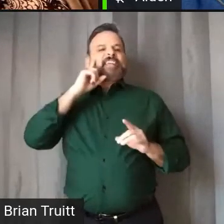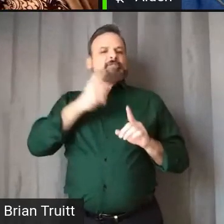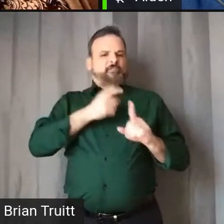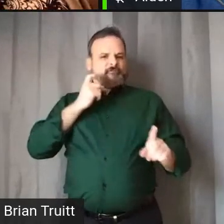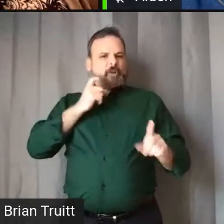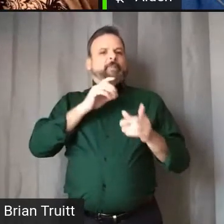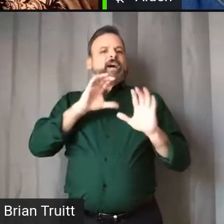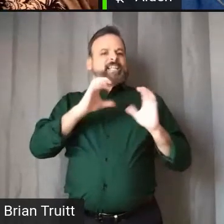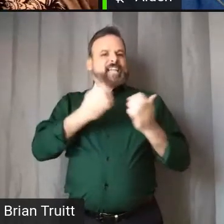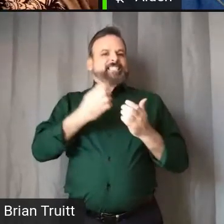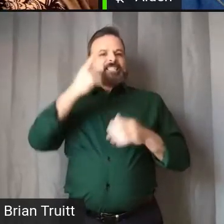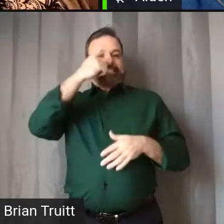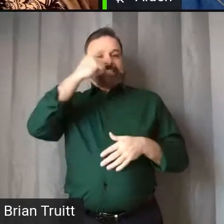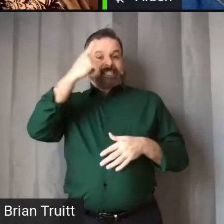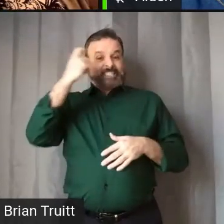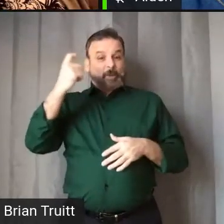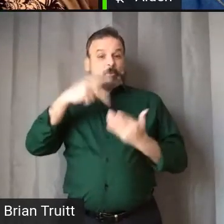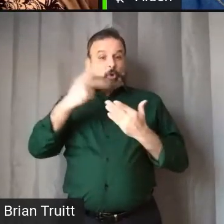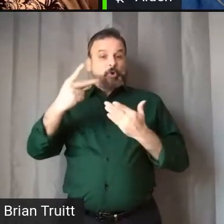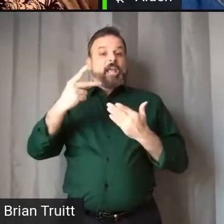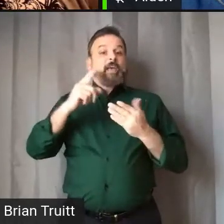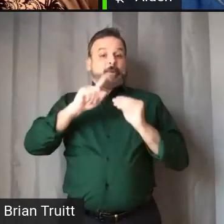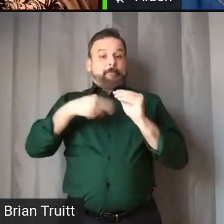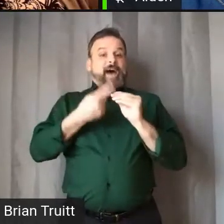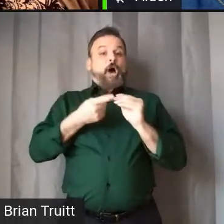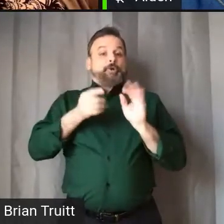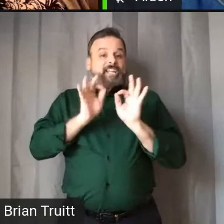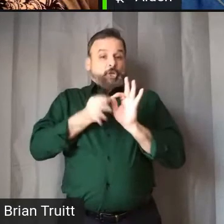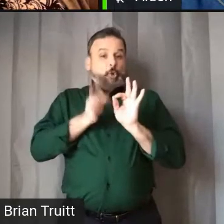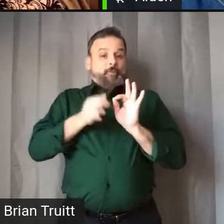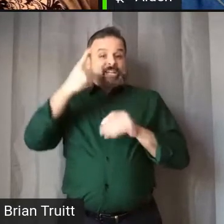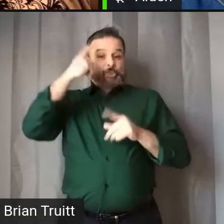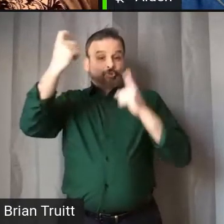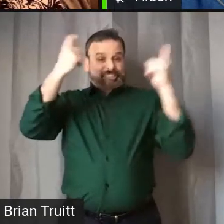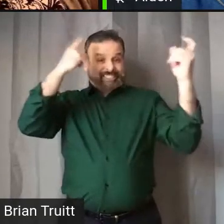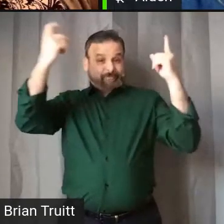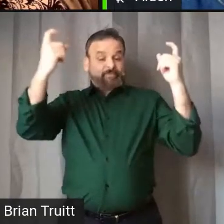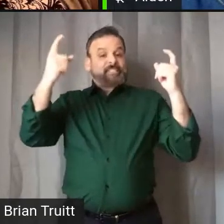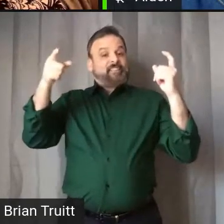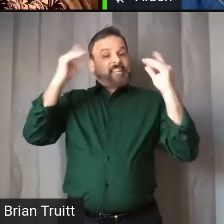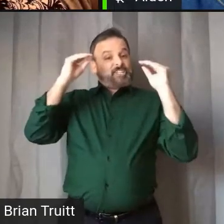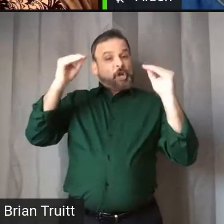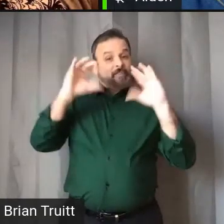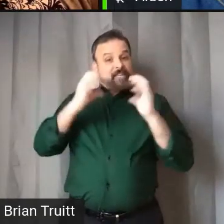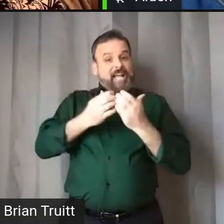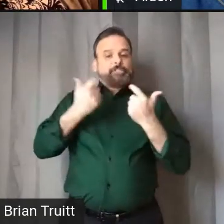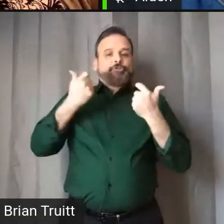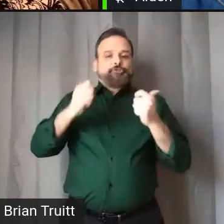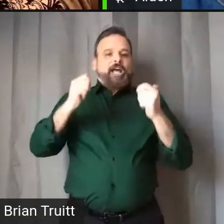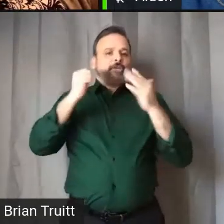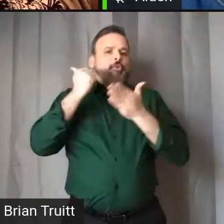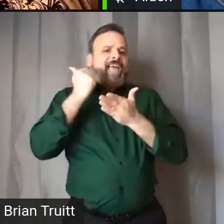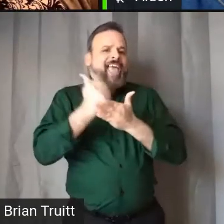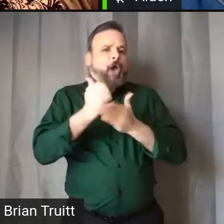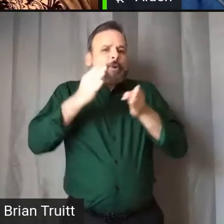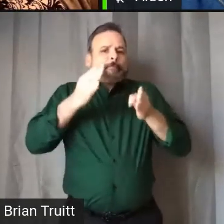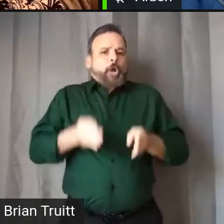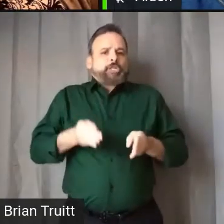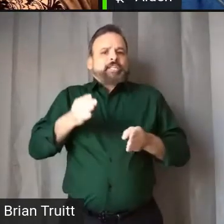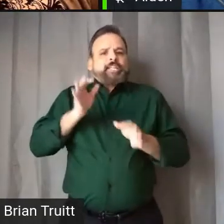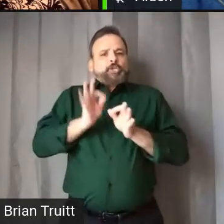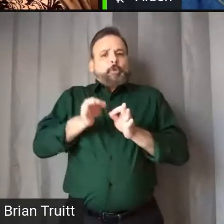program in high school about interpreting dreams. And we were taught in that class, you know, if you're trying to help someone interpret their dream, you never tell